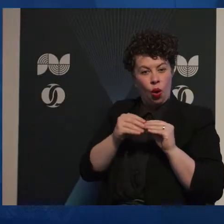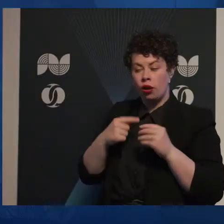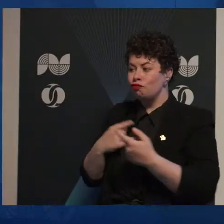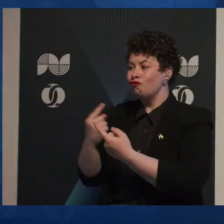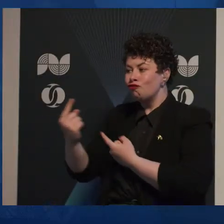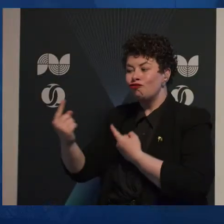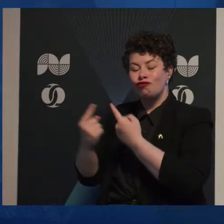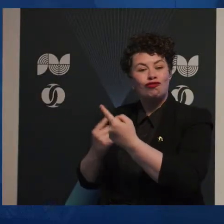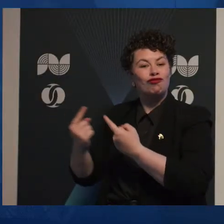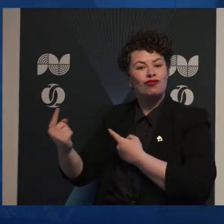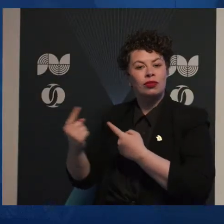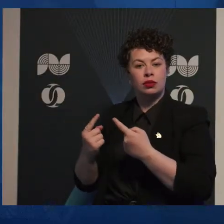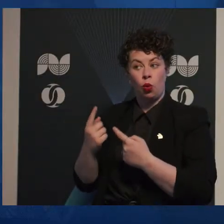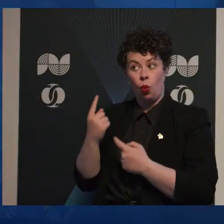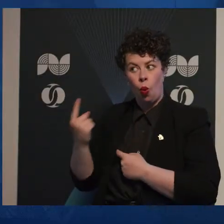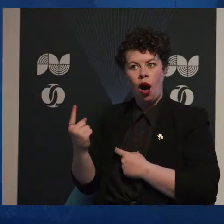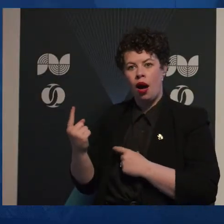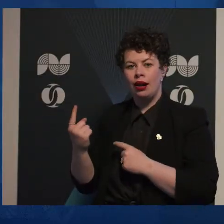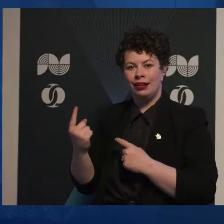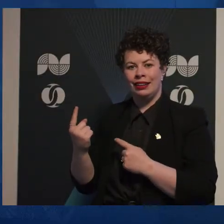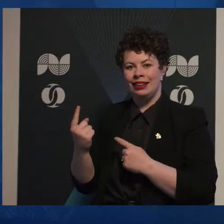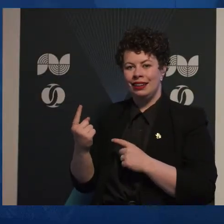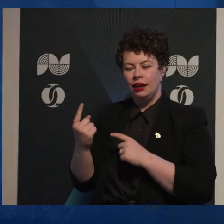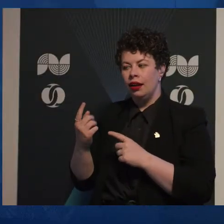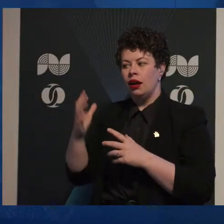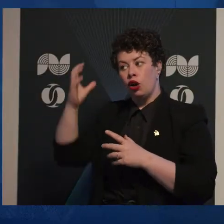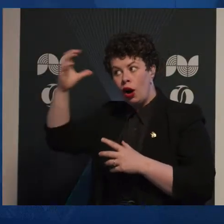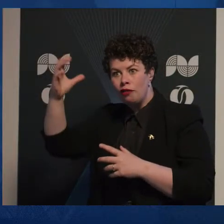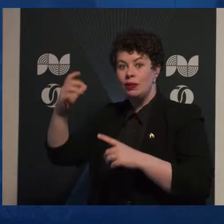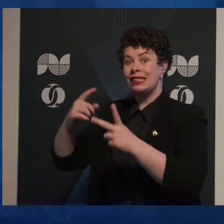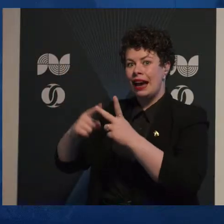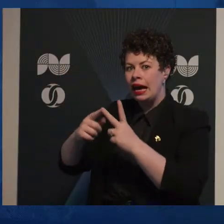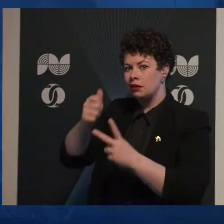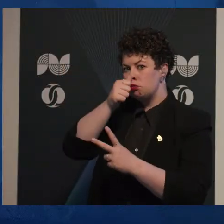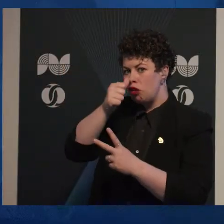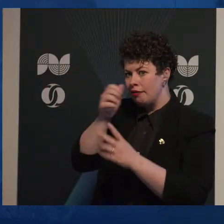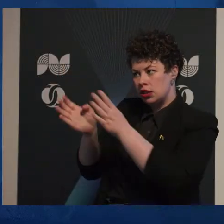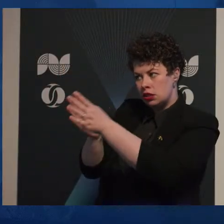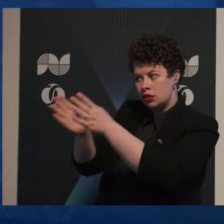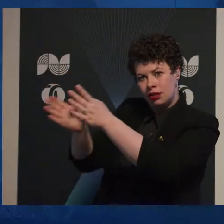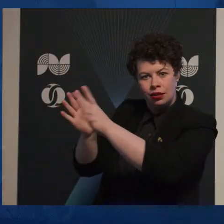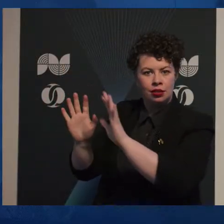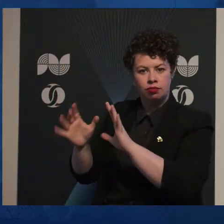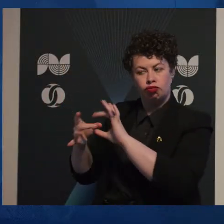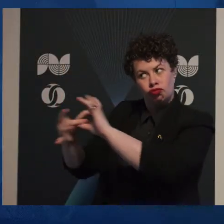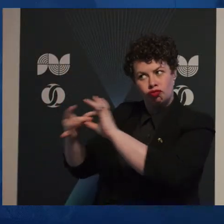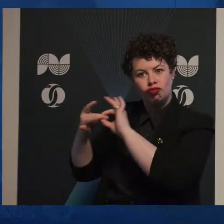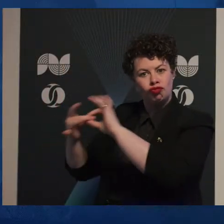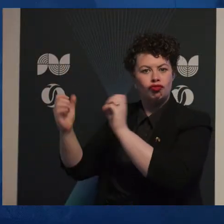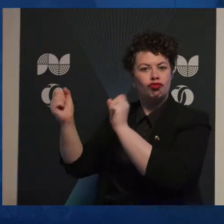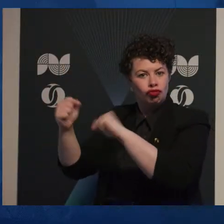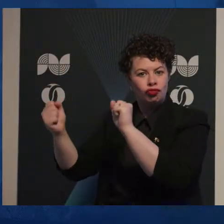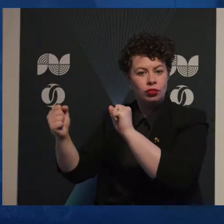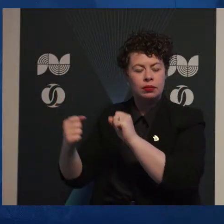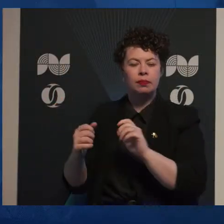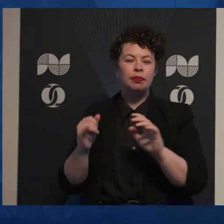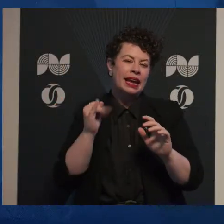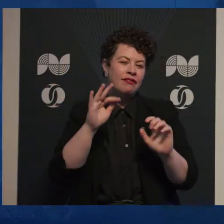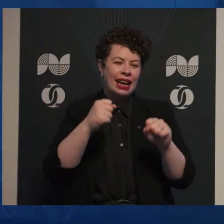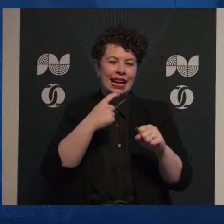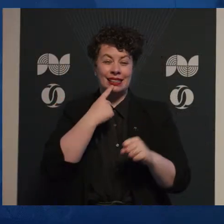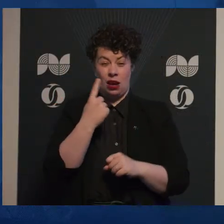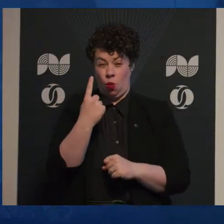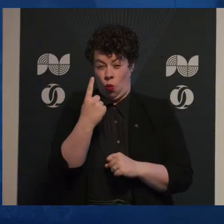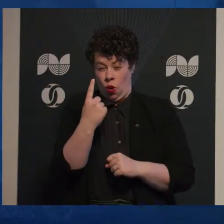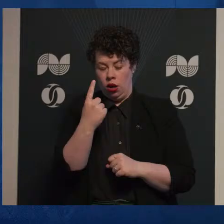not just relying on the private sector to find alternatives. And if I can maybe just say one word on the green agenda,